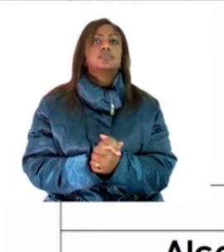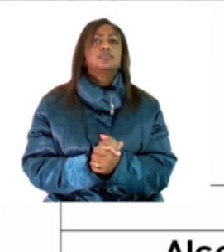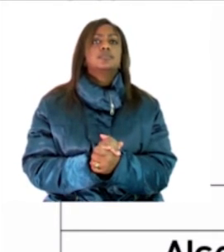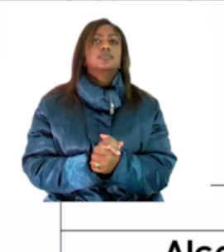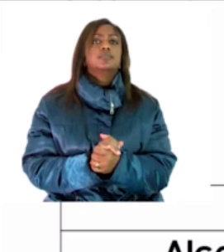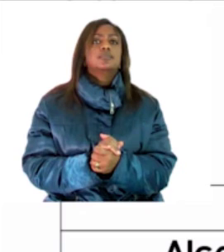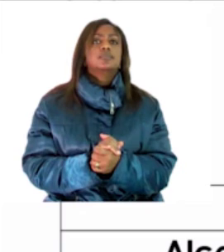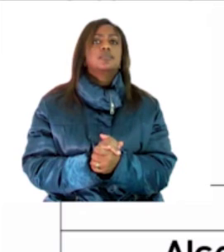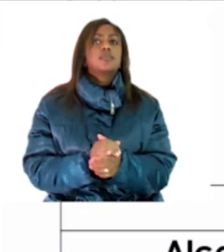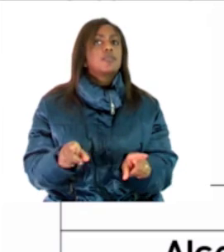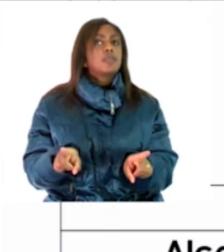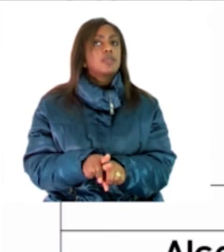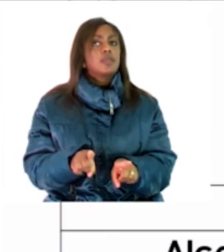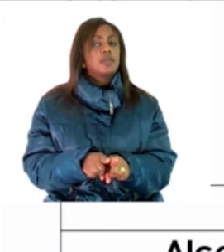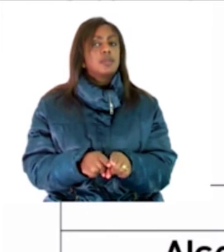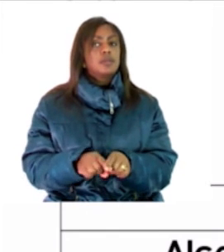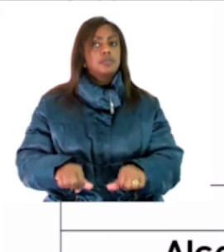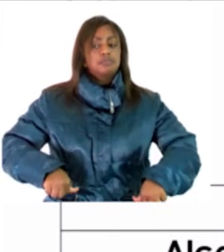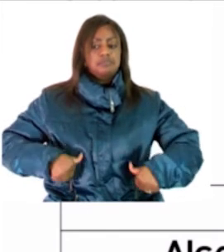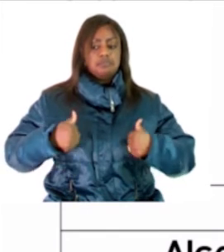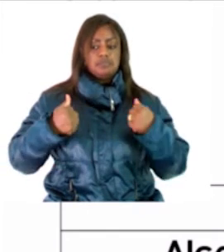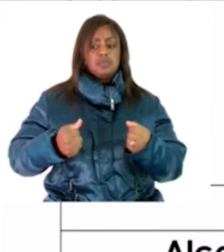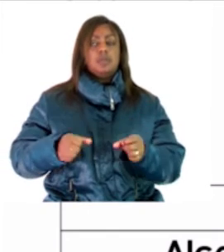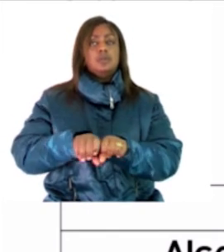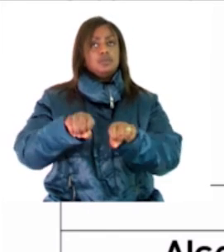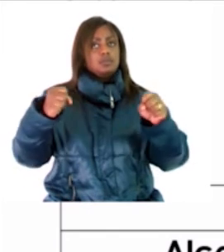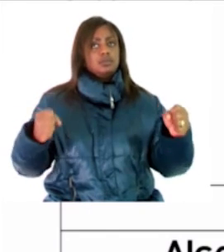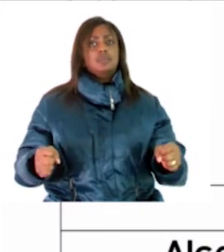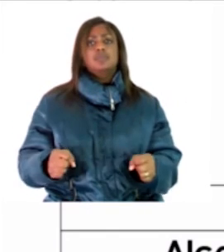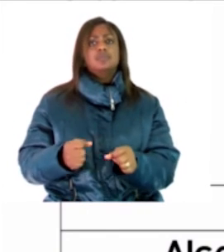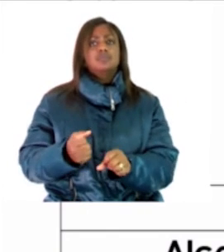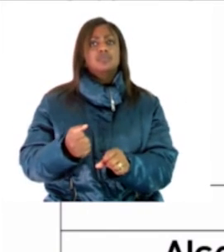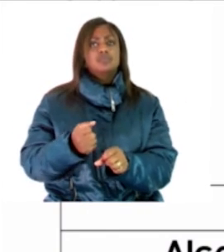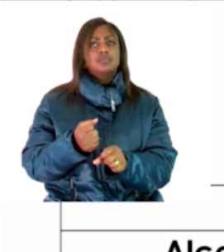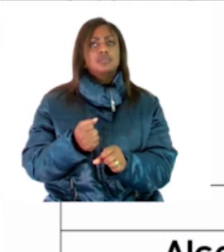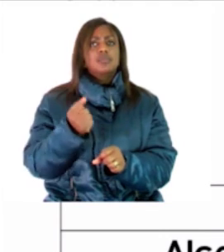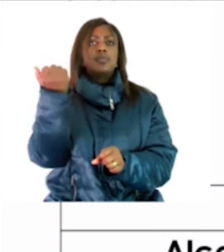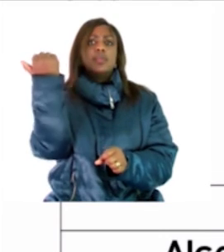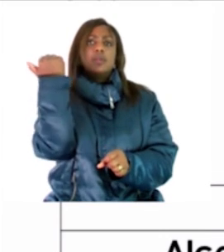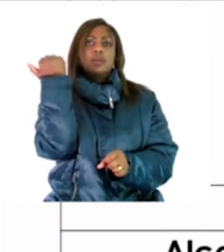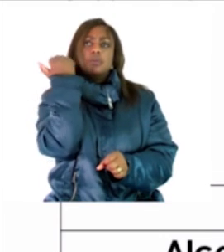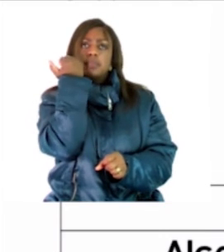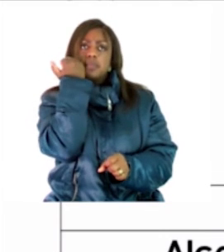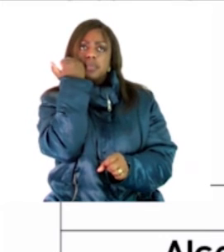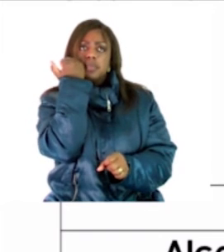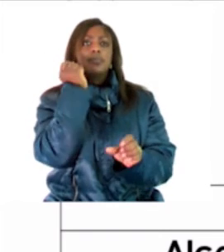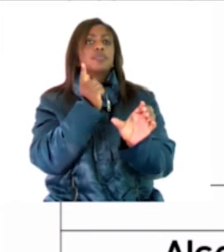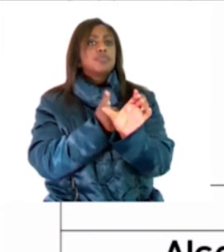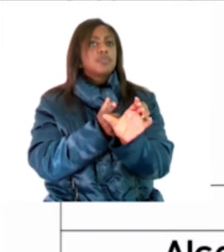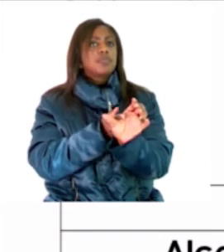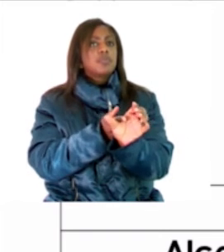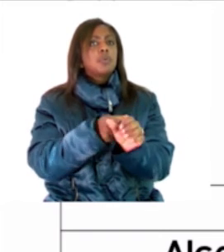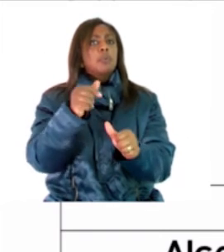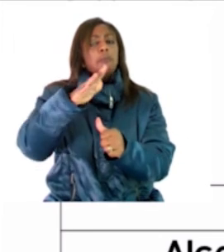It also goes to the health system. So when people are consuming or abusing alcohol, a lot of diseases are going to happen. They are going